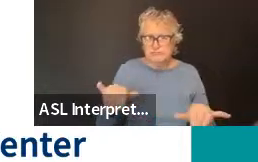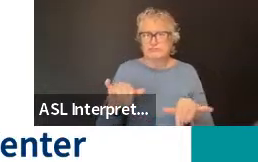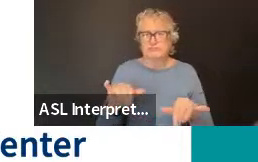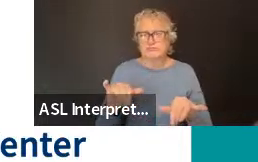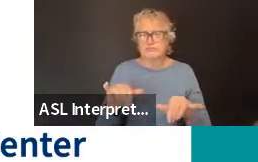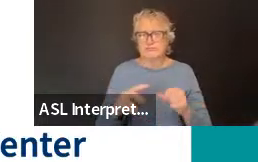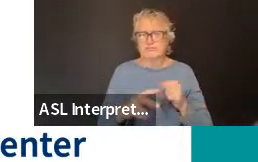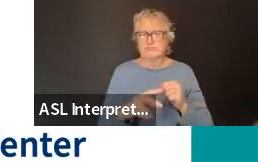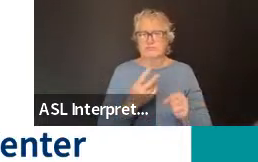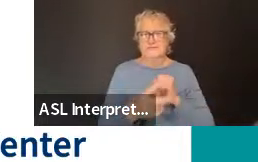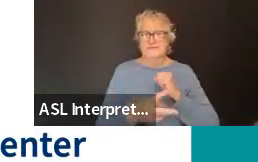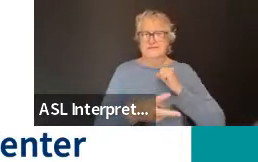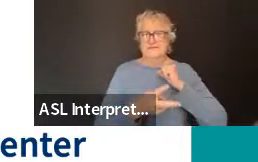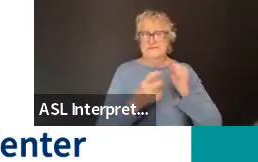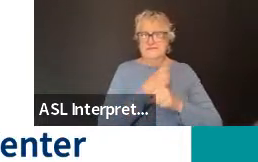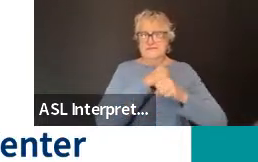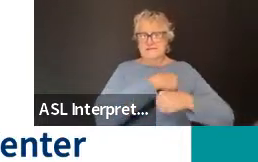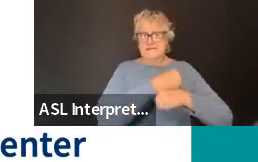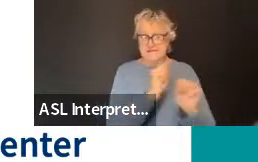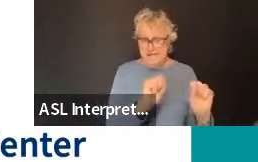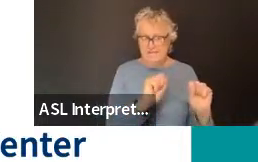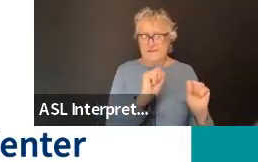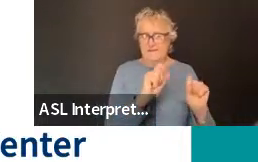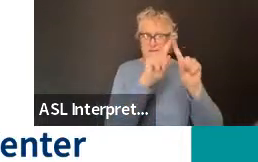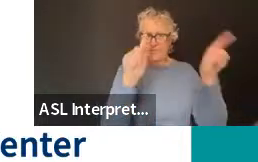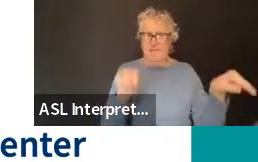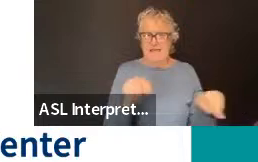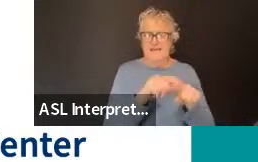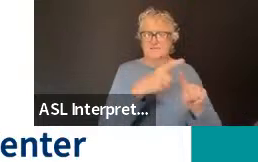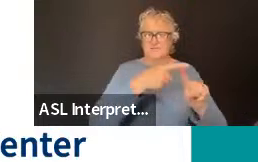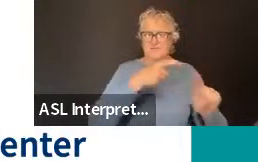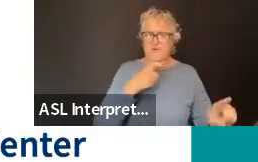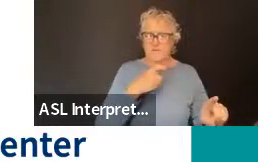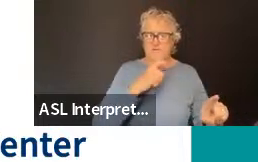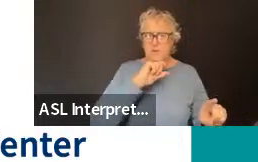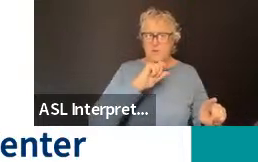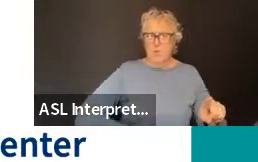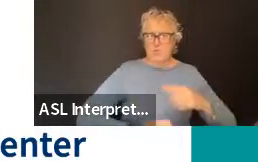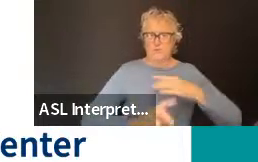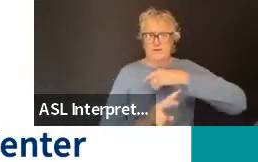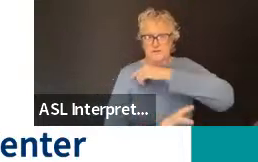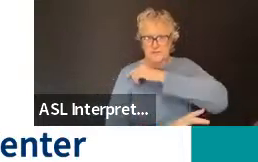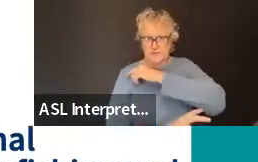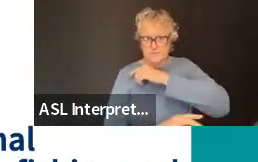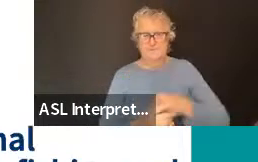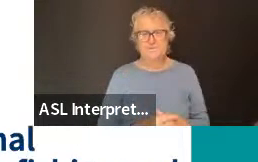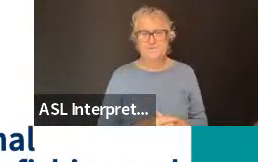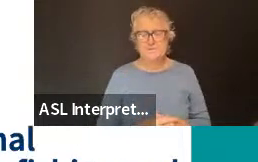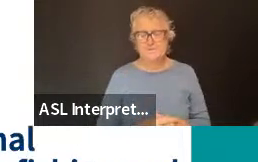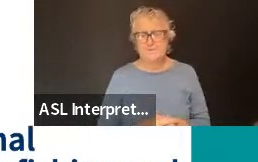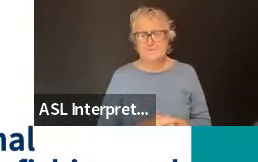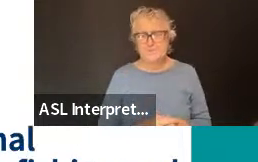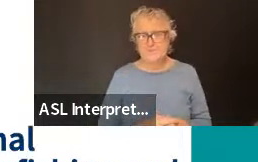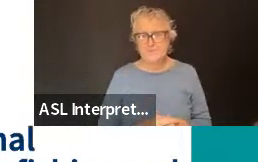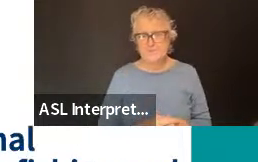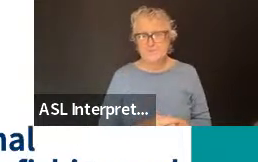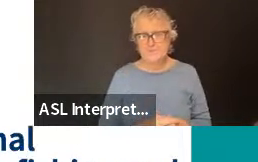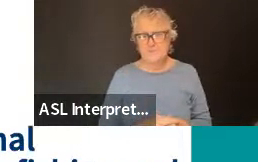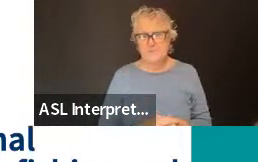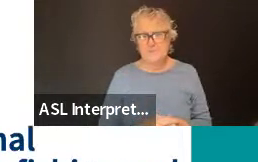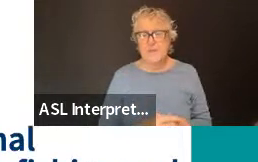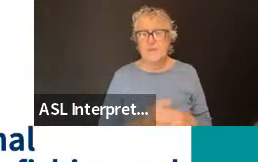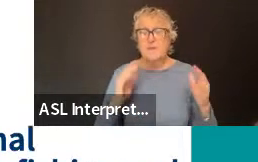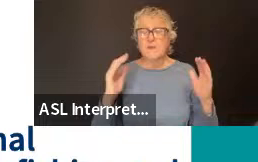bridge. Consider where there's an opportunity to explore a truck inspection facility. Next slide, please. Our